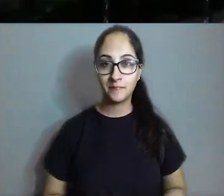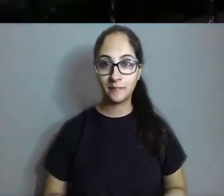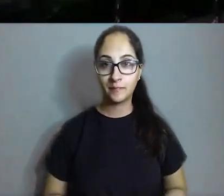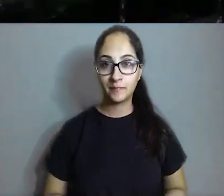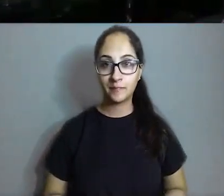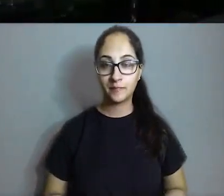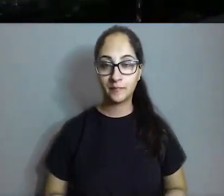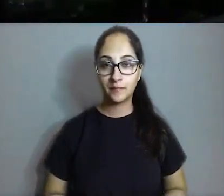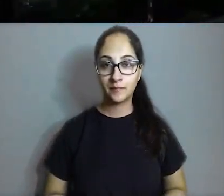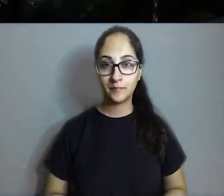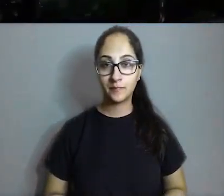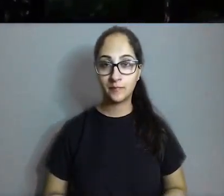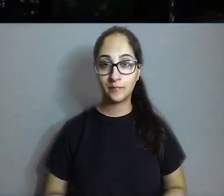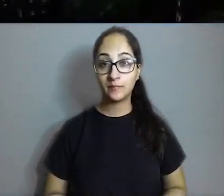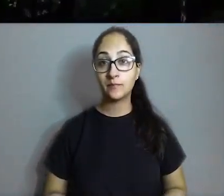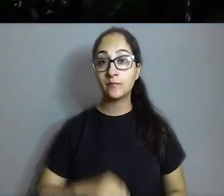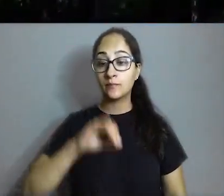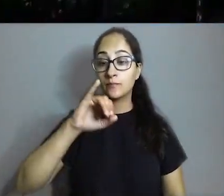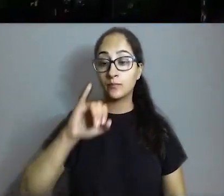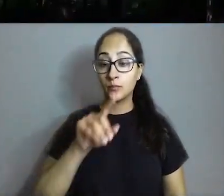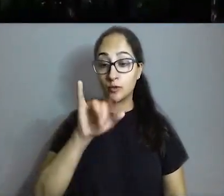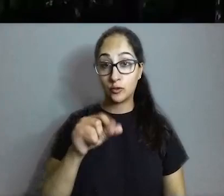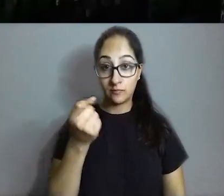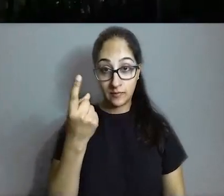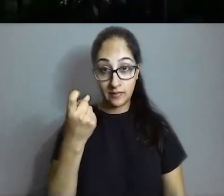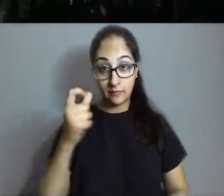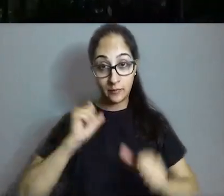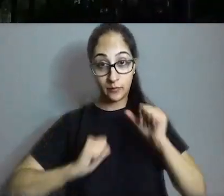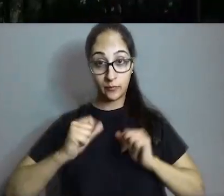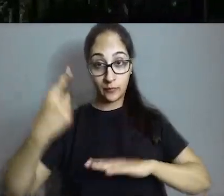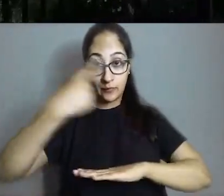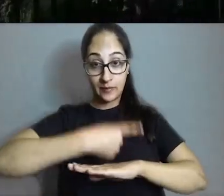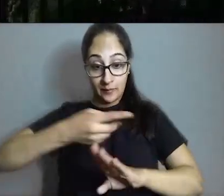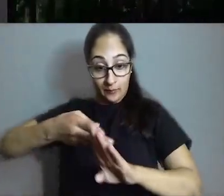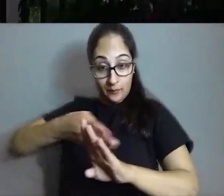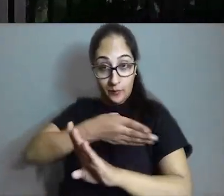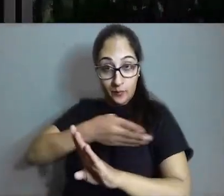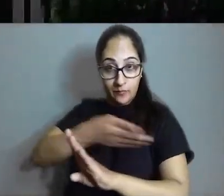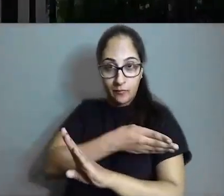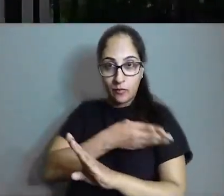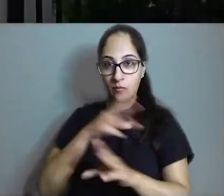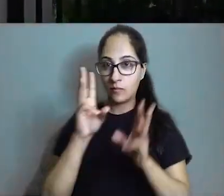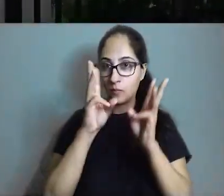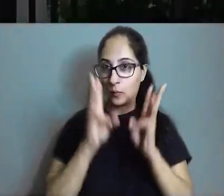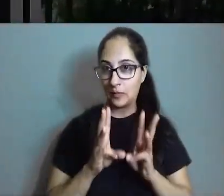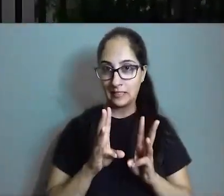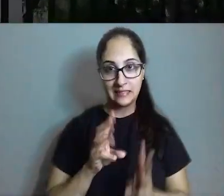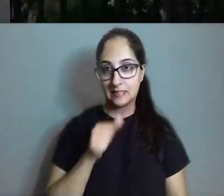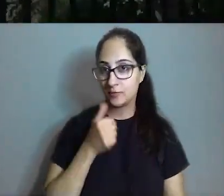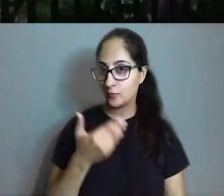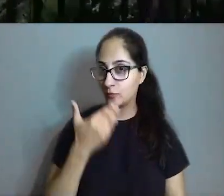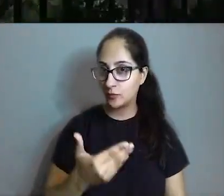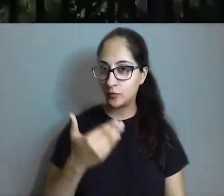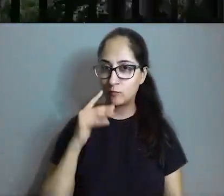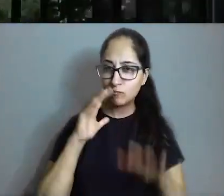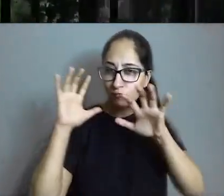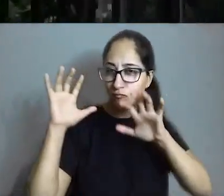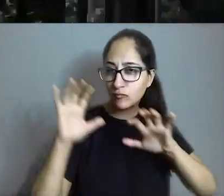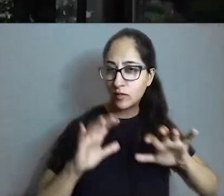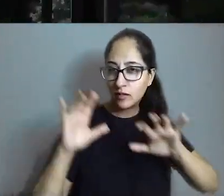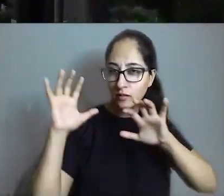moments. The couple of days leading up to July 11th, it was raining, it was kind of